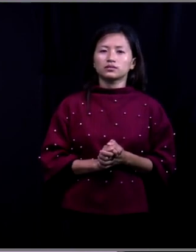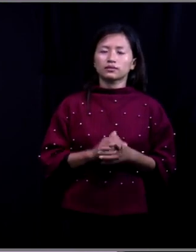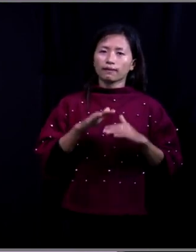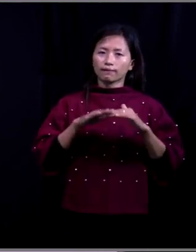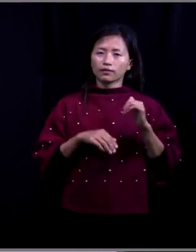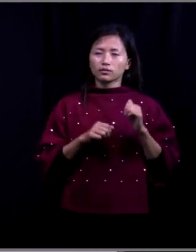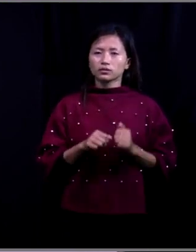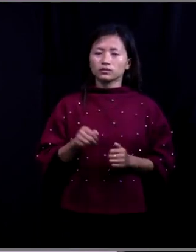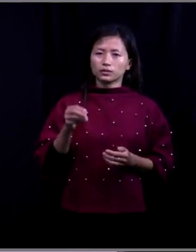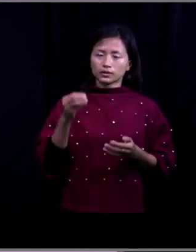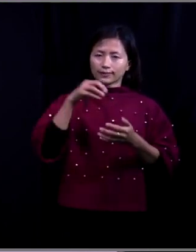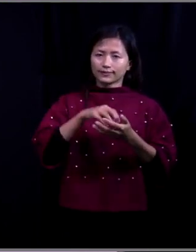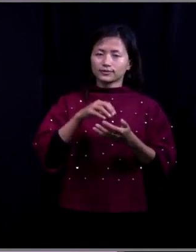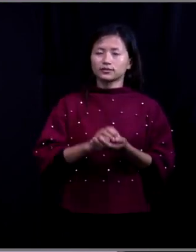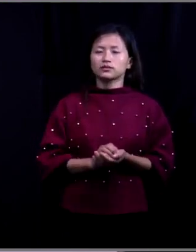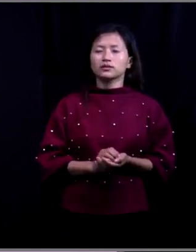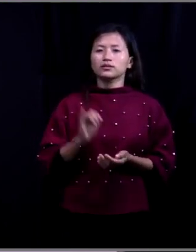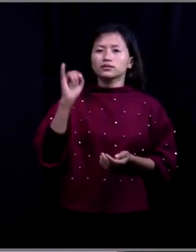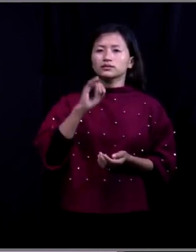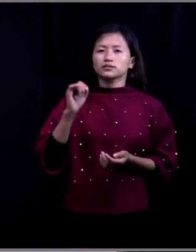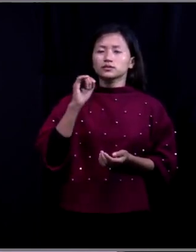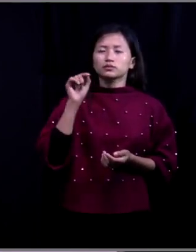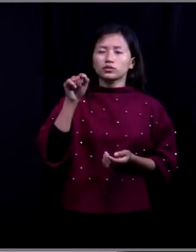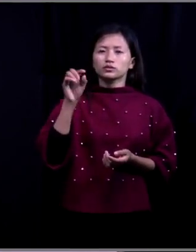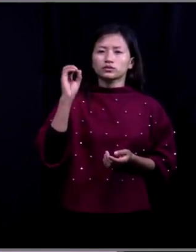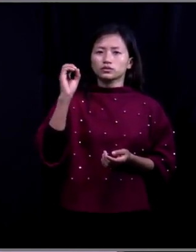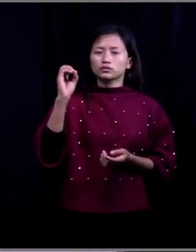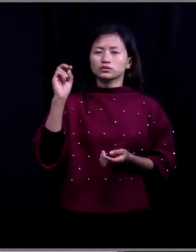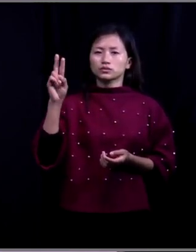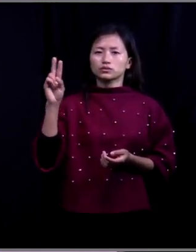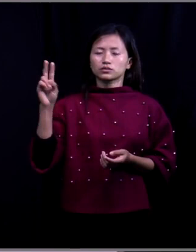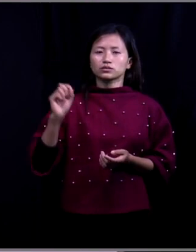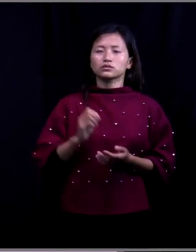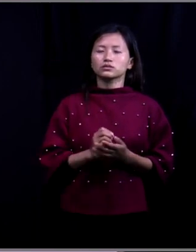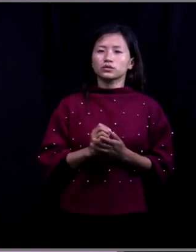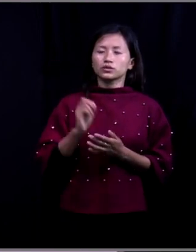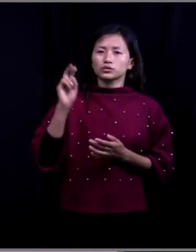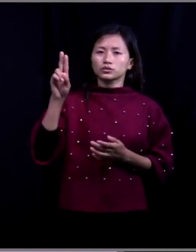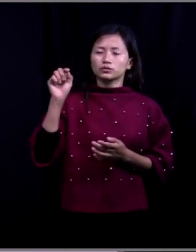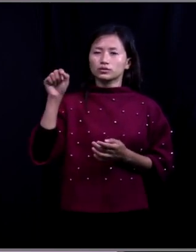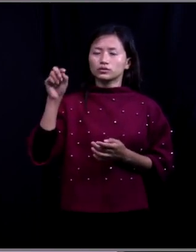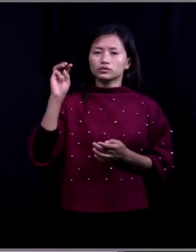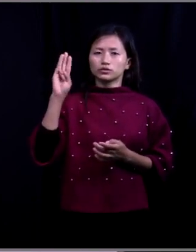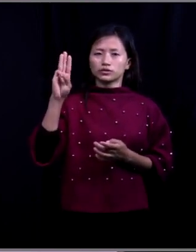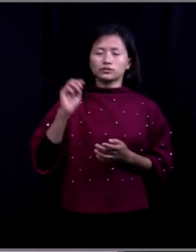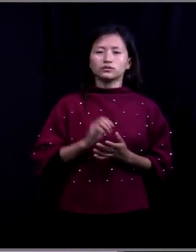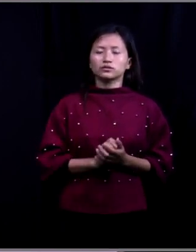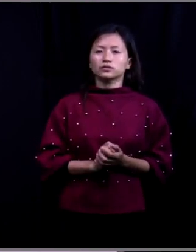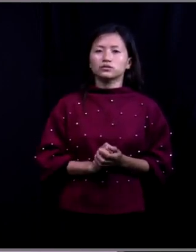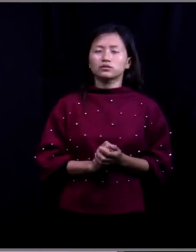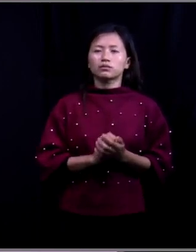then it will contain 6.022 into 10 to the power 23 molecules of hydrogen.